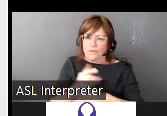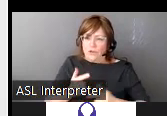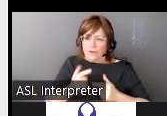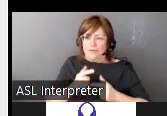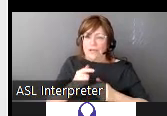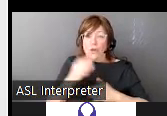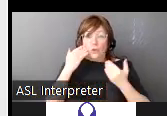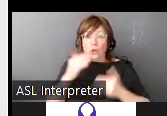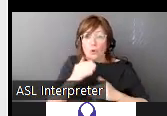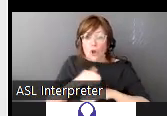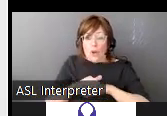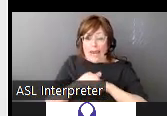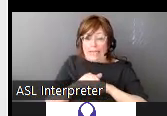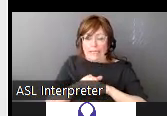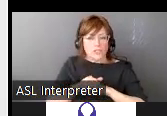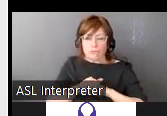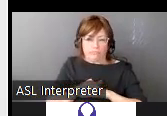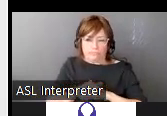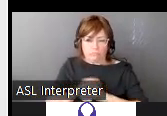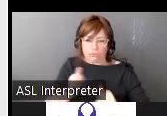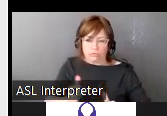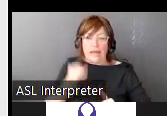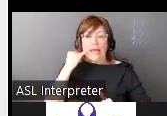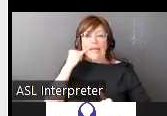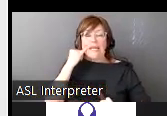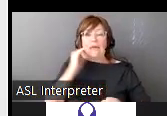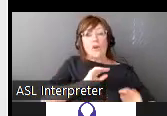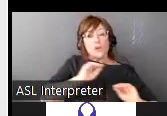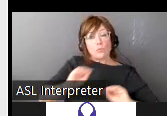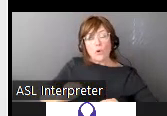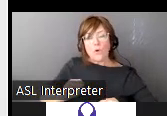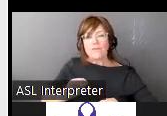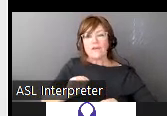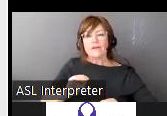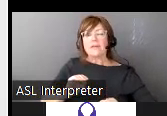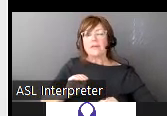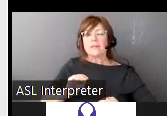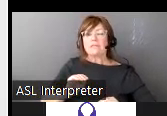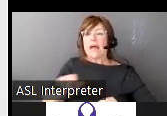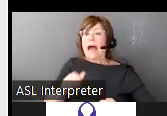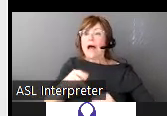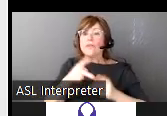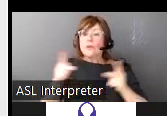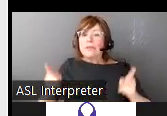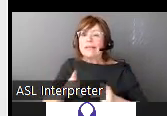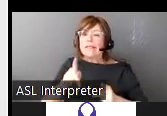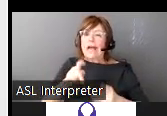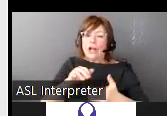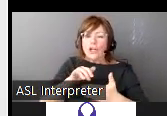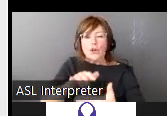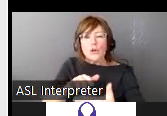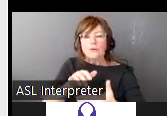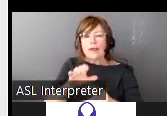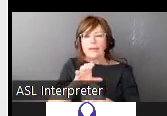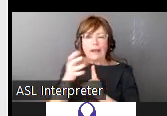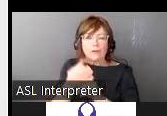no way. If you go to other workplaces, you need to know the culture. If you go to workplaces other than Chinese workplaces, you need to learn something new,"